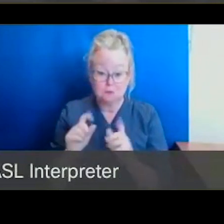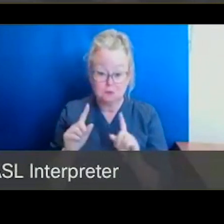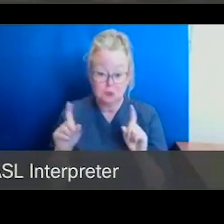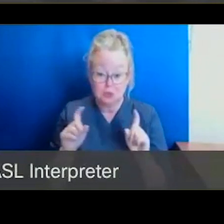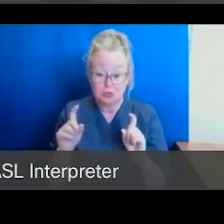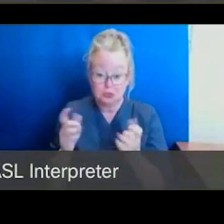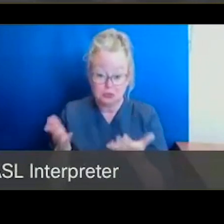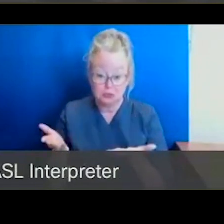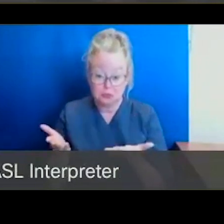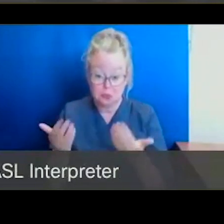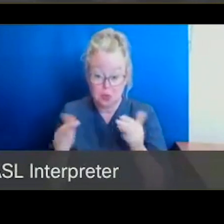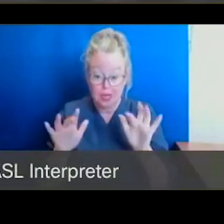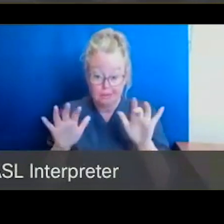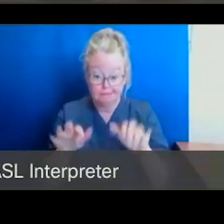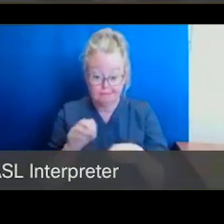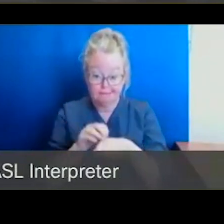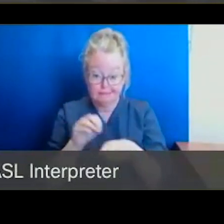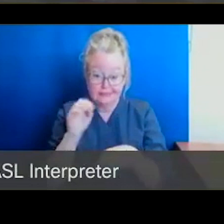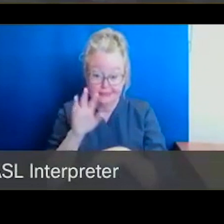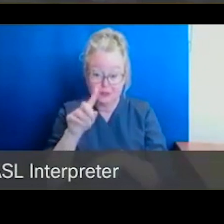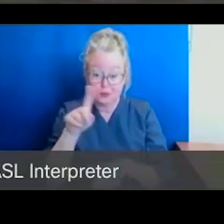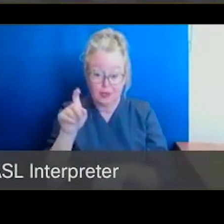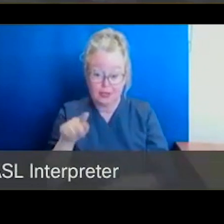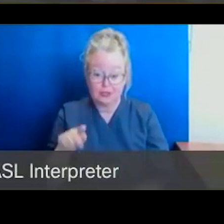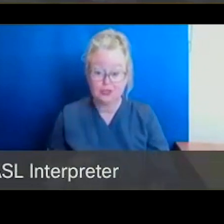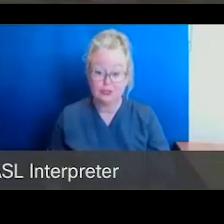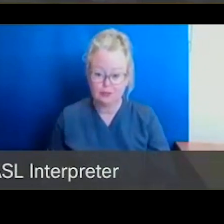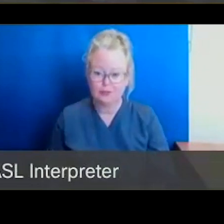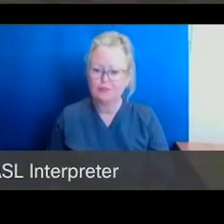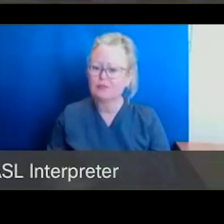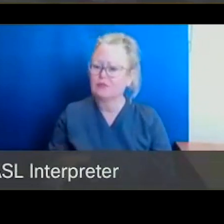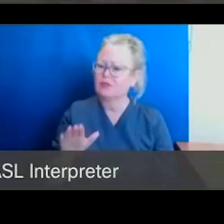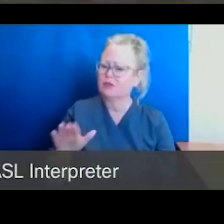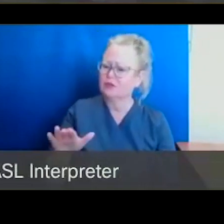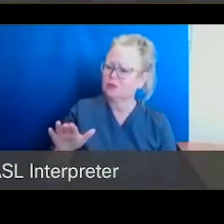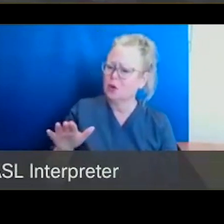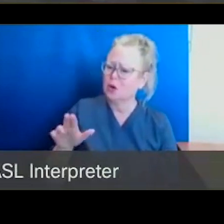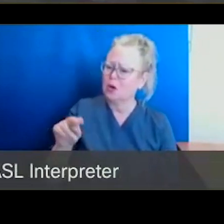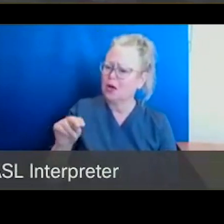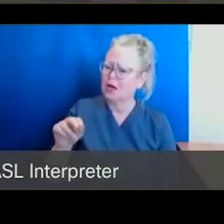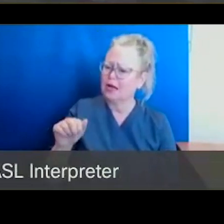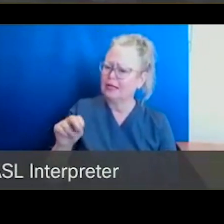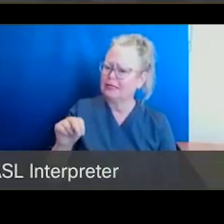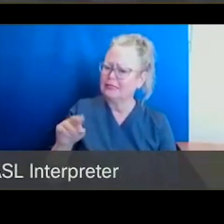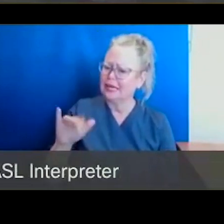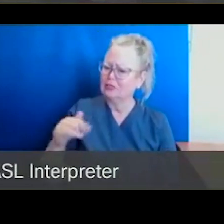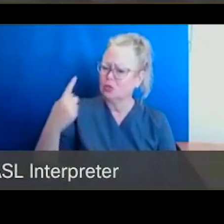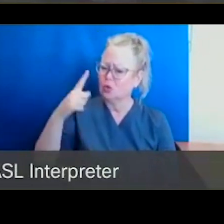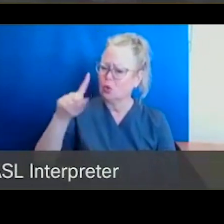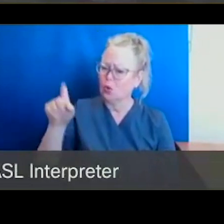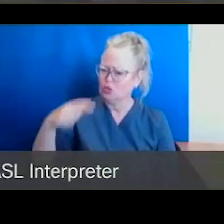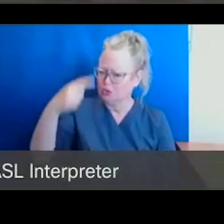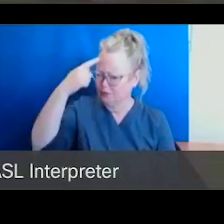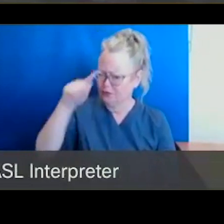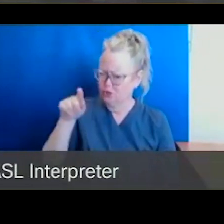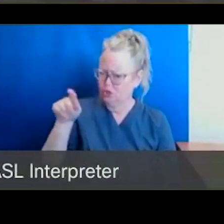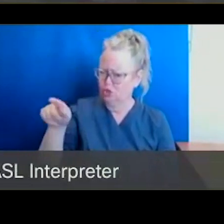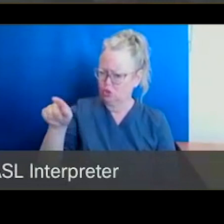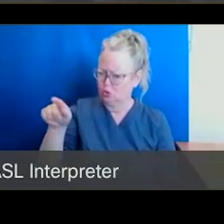and the question and answer box. One thing, Nancy, I think it would be great if you could address, this came up a few times here in the